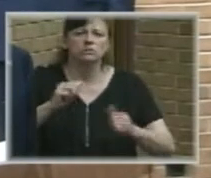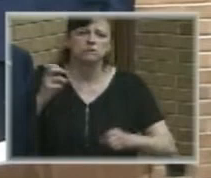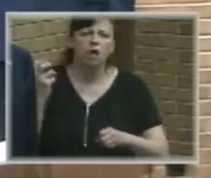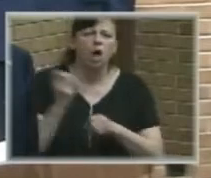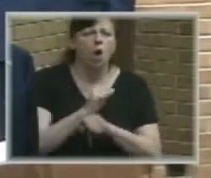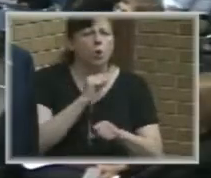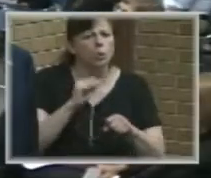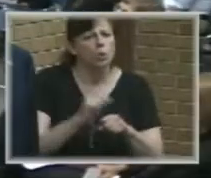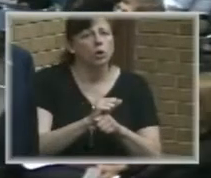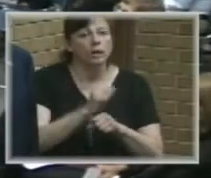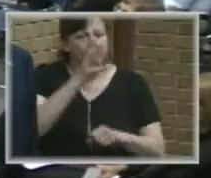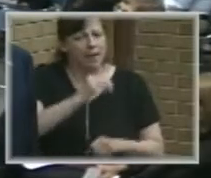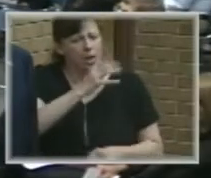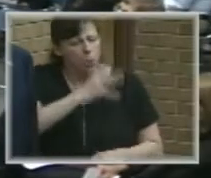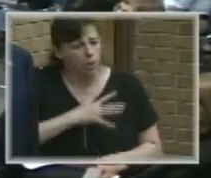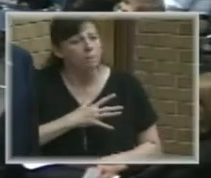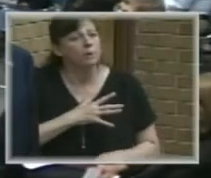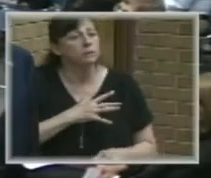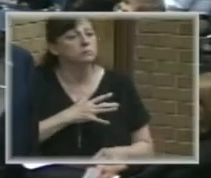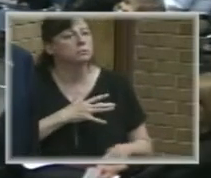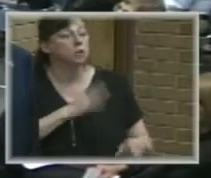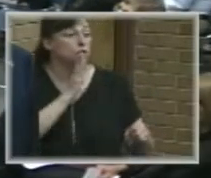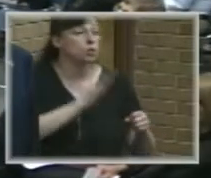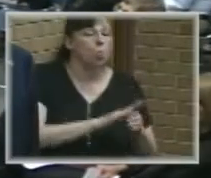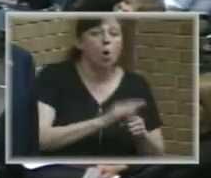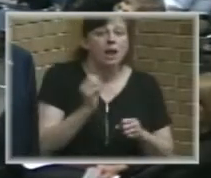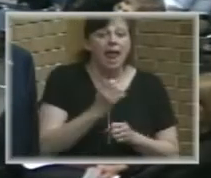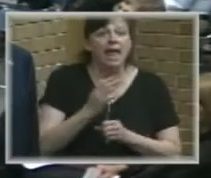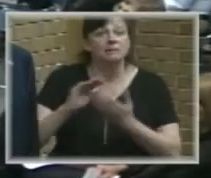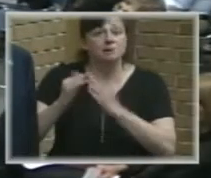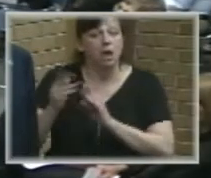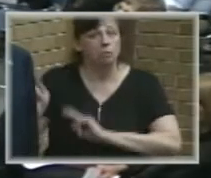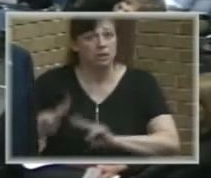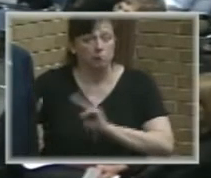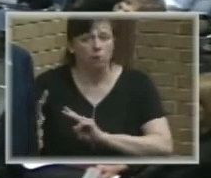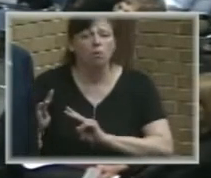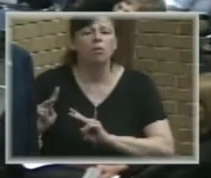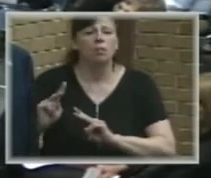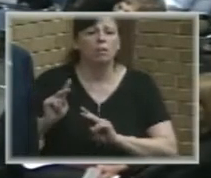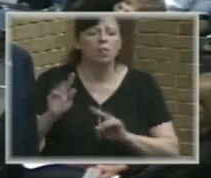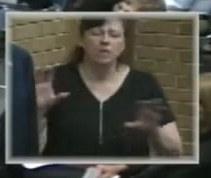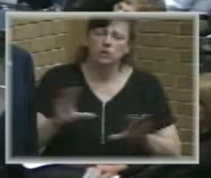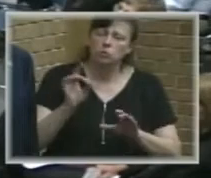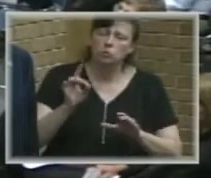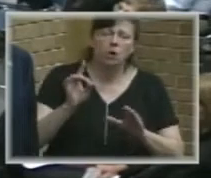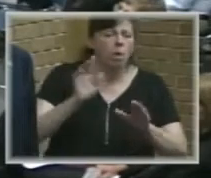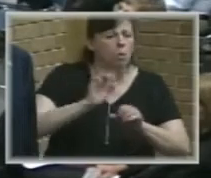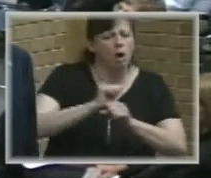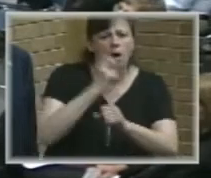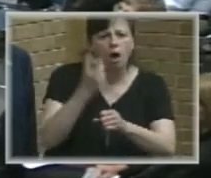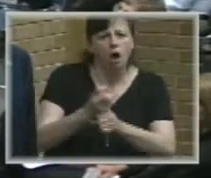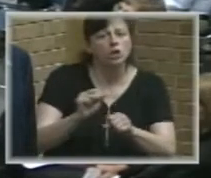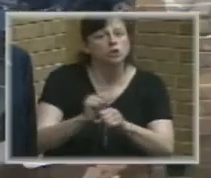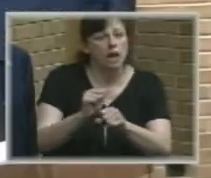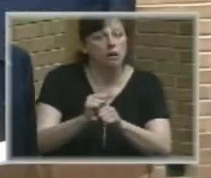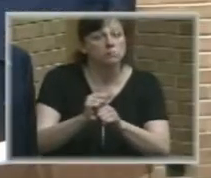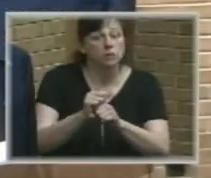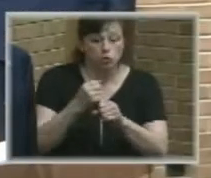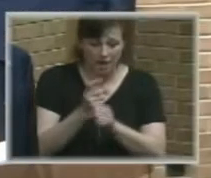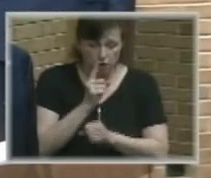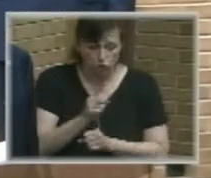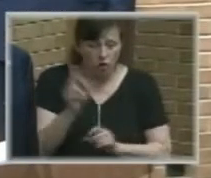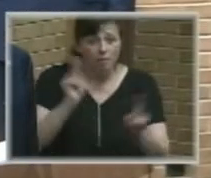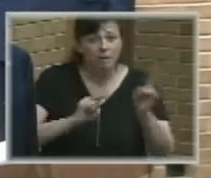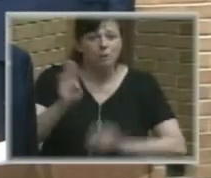and women, sworn and civilian, that perform a difficult job with the highest standards to keep the people of Brighton safe and to